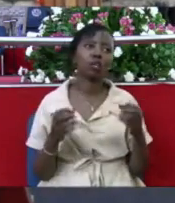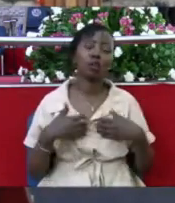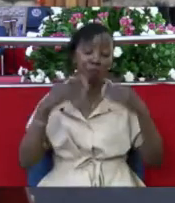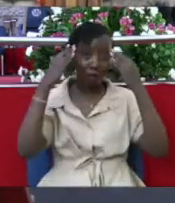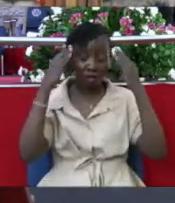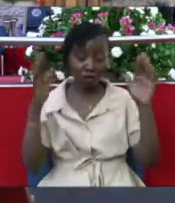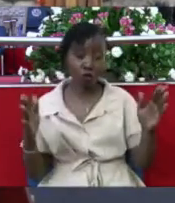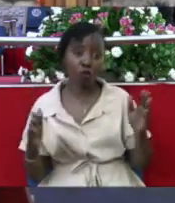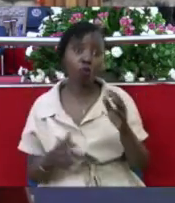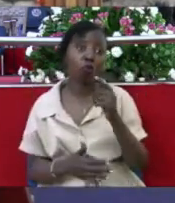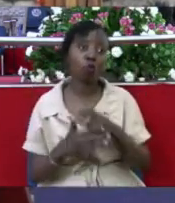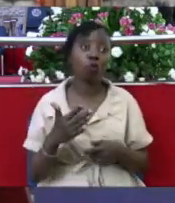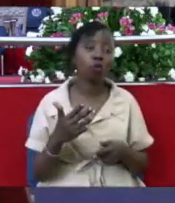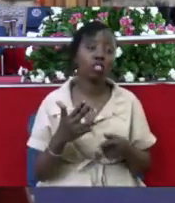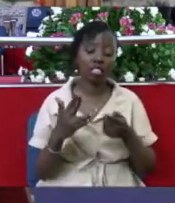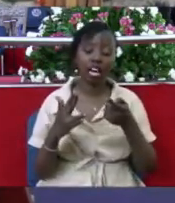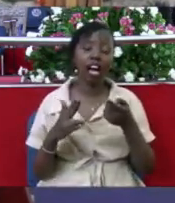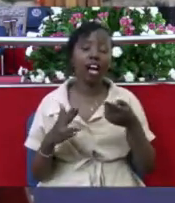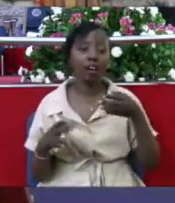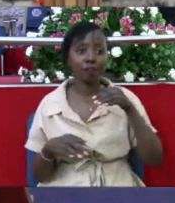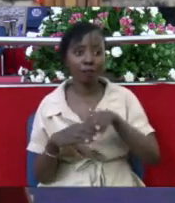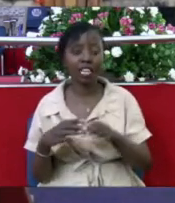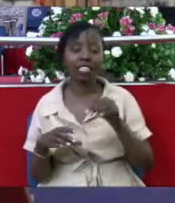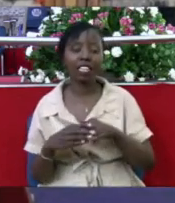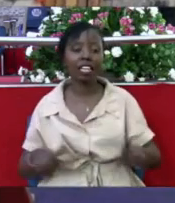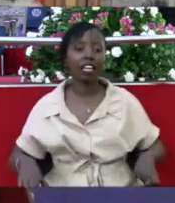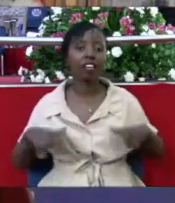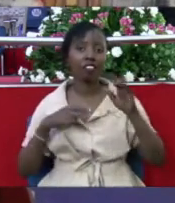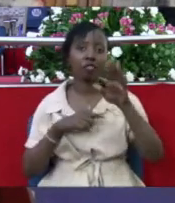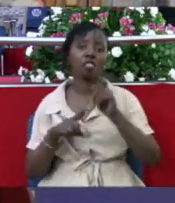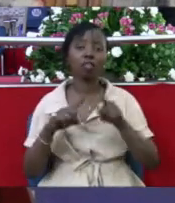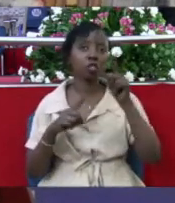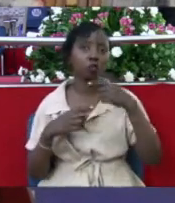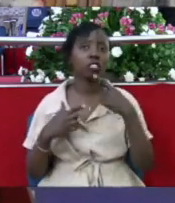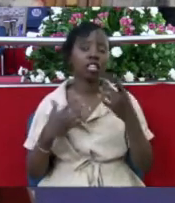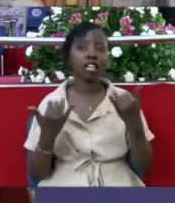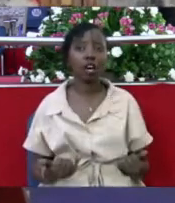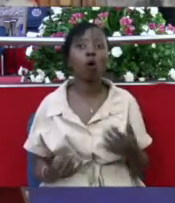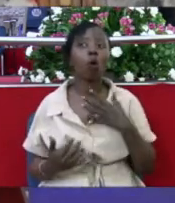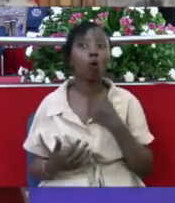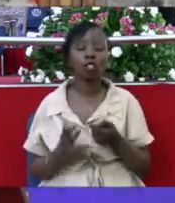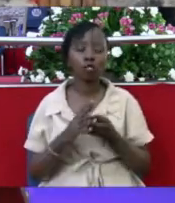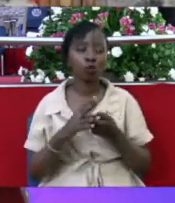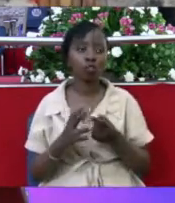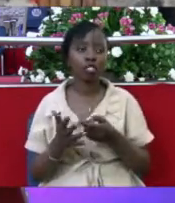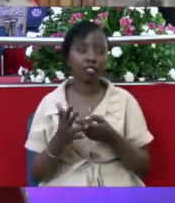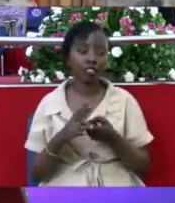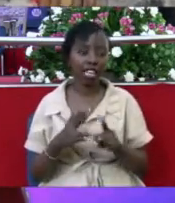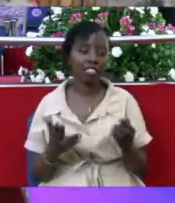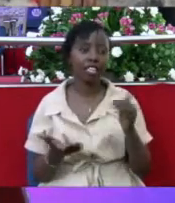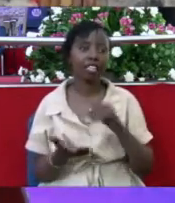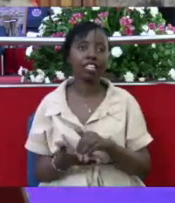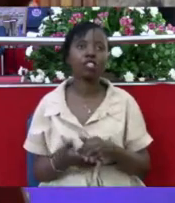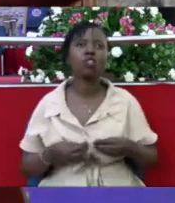come in between, but you're saying today, I need a restart. Present whatever it is right now to